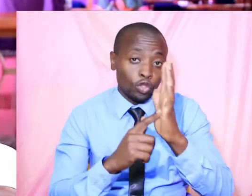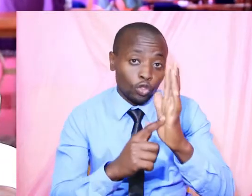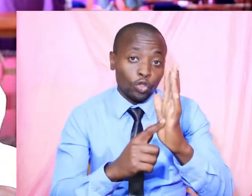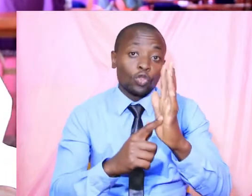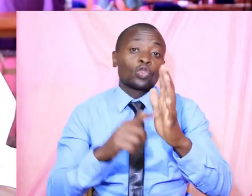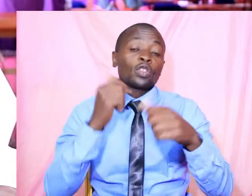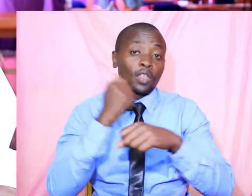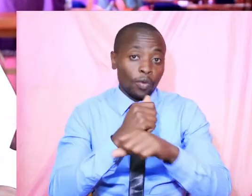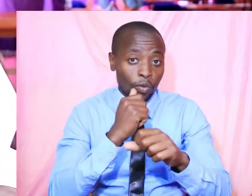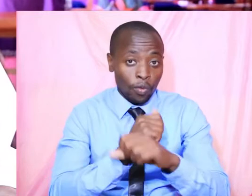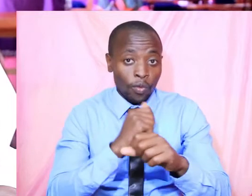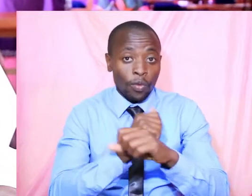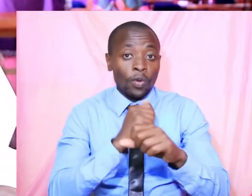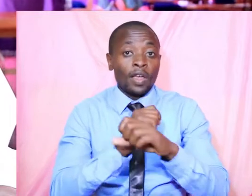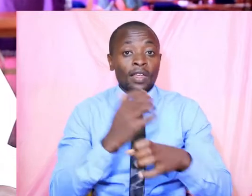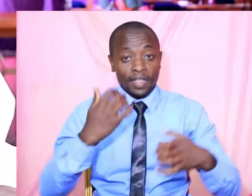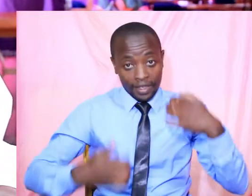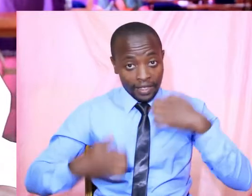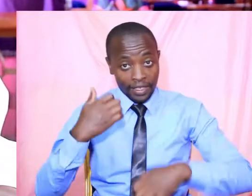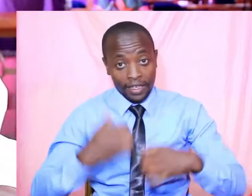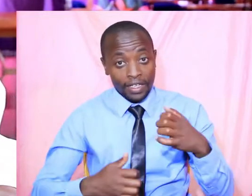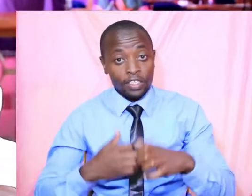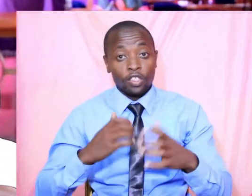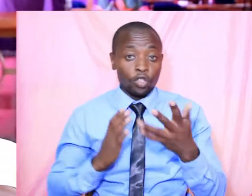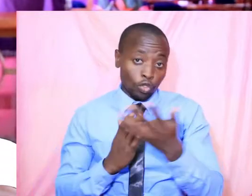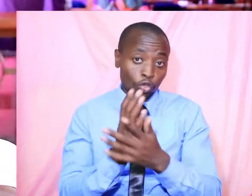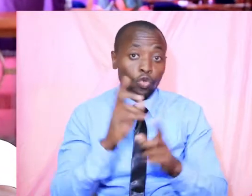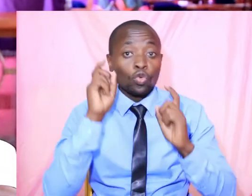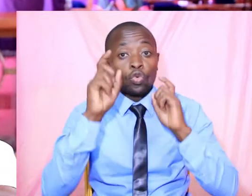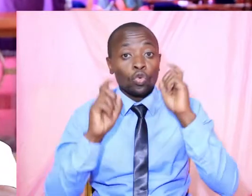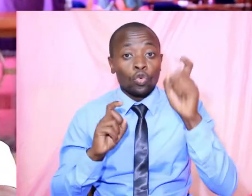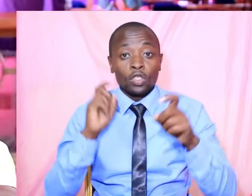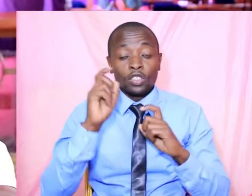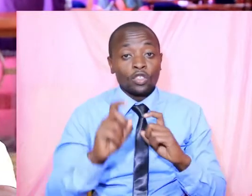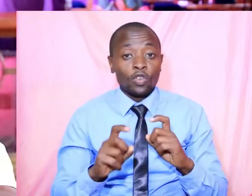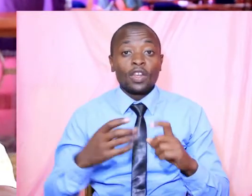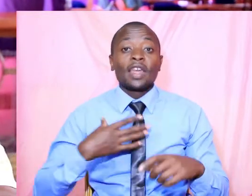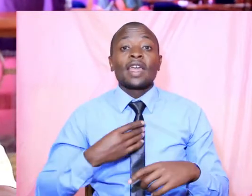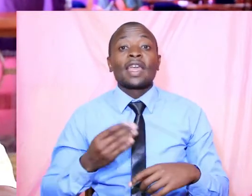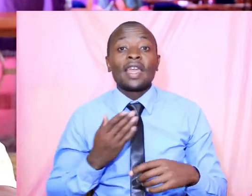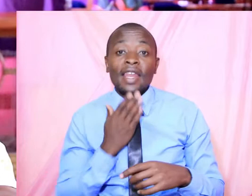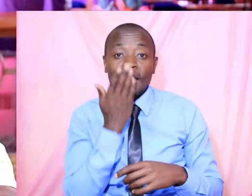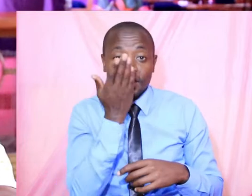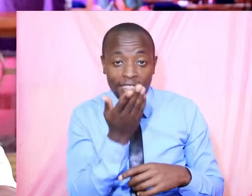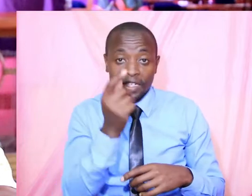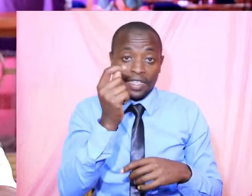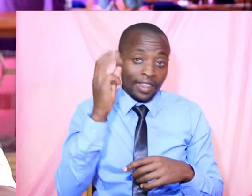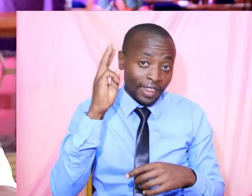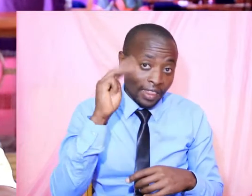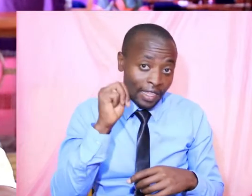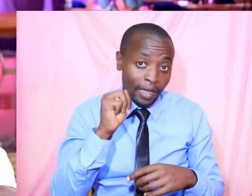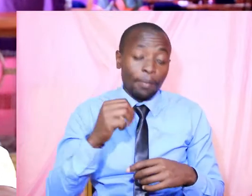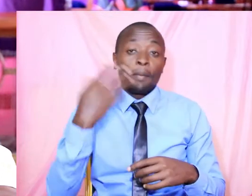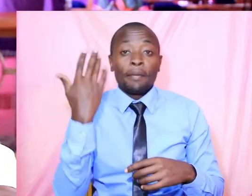potential questions and objections, then by responding to them, and he